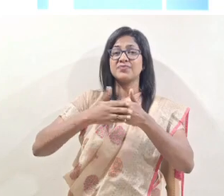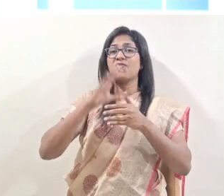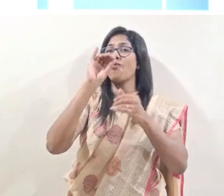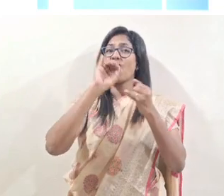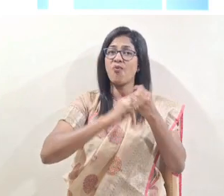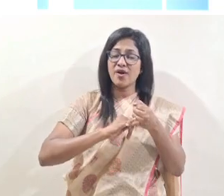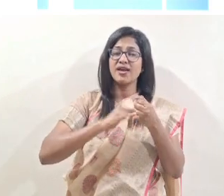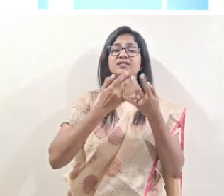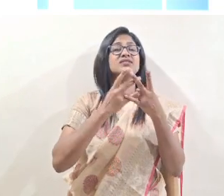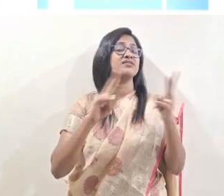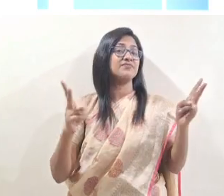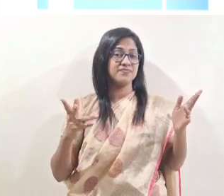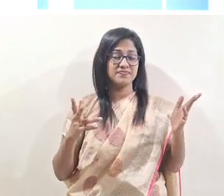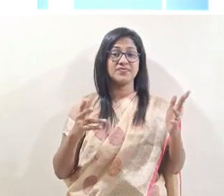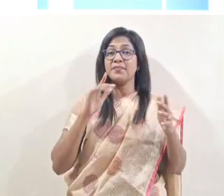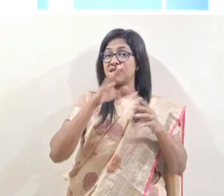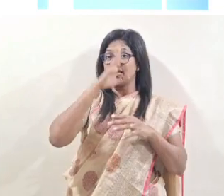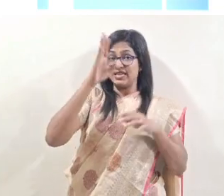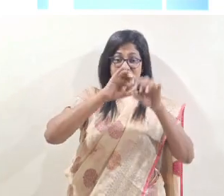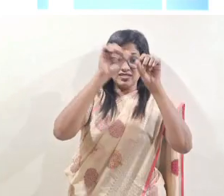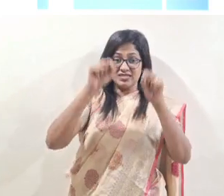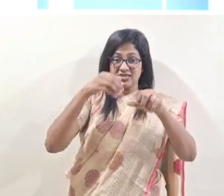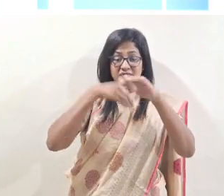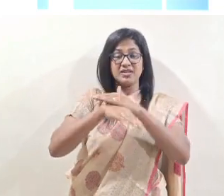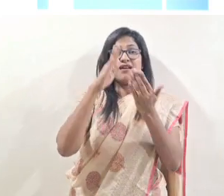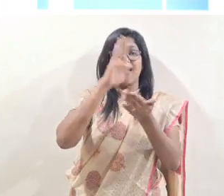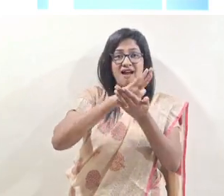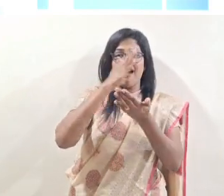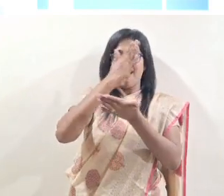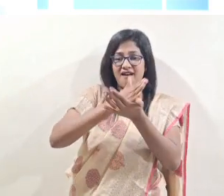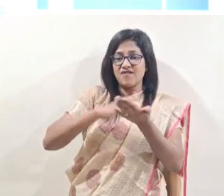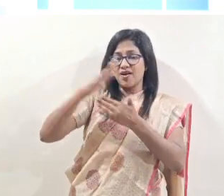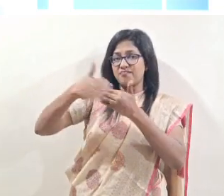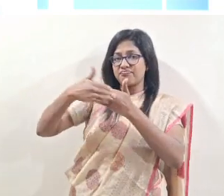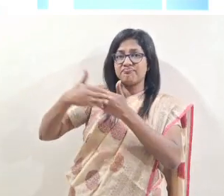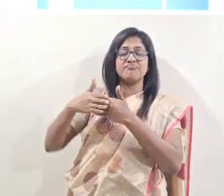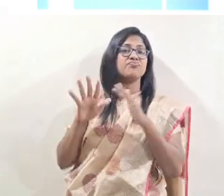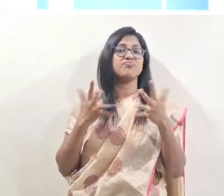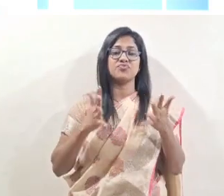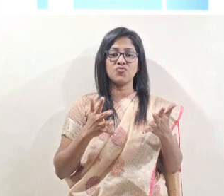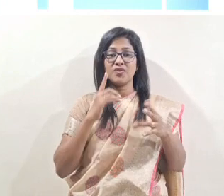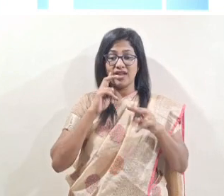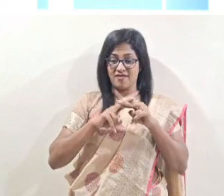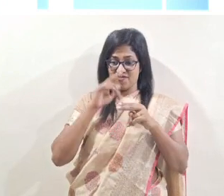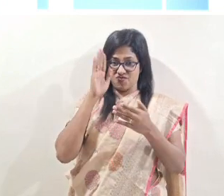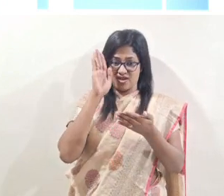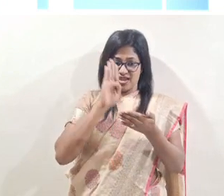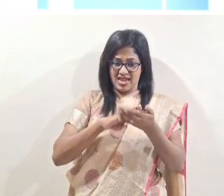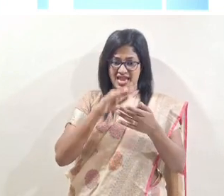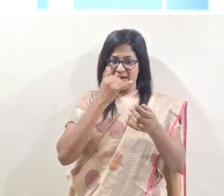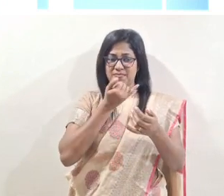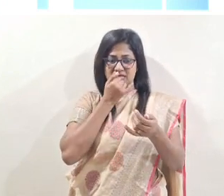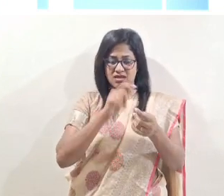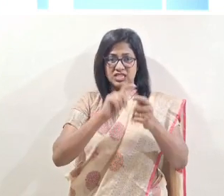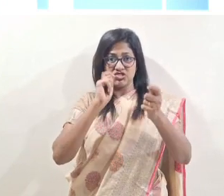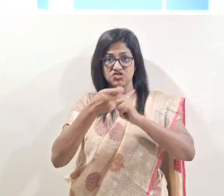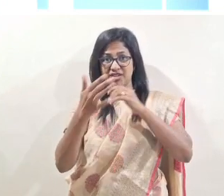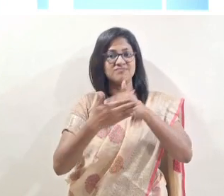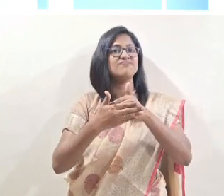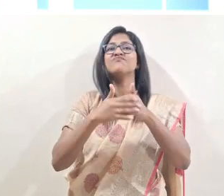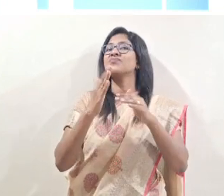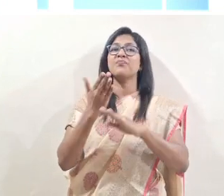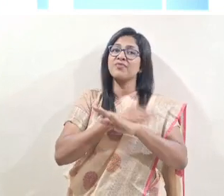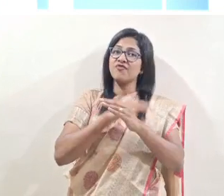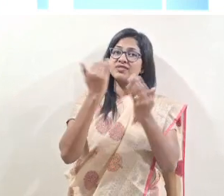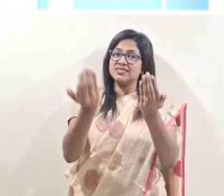whatever. But in railway system, there are no patches. If you want to put a patch, you have to do a safety assessment,